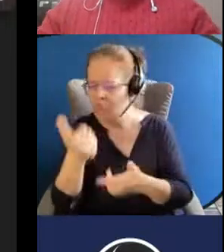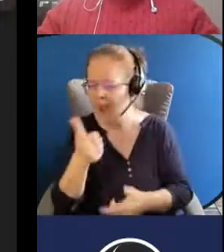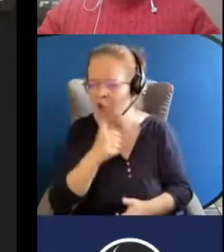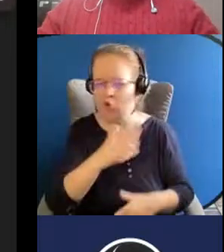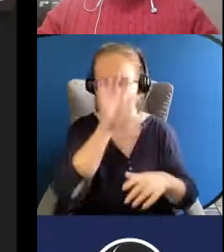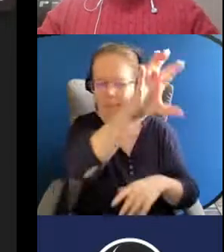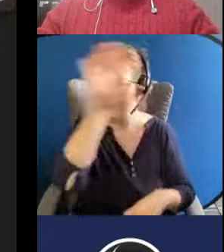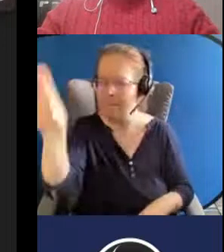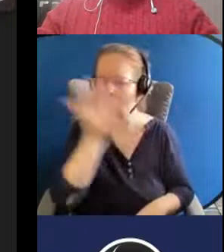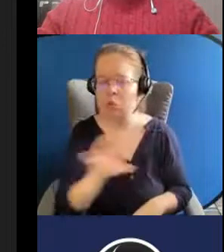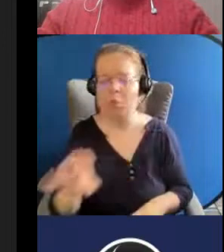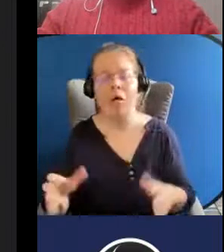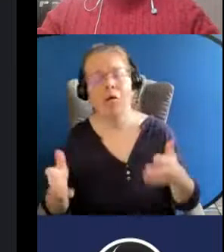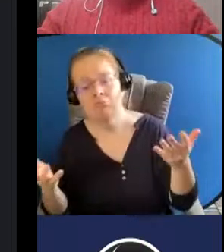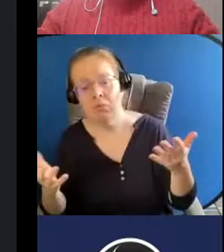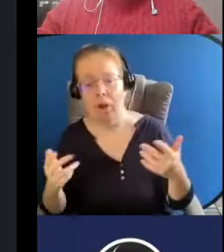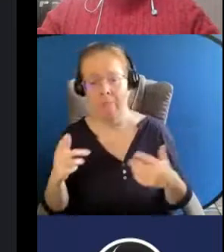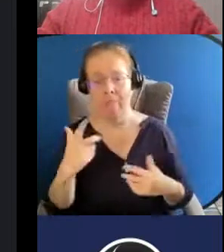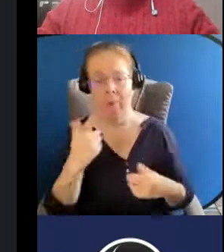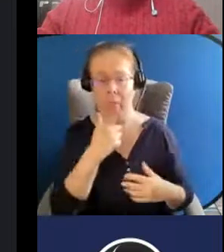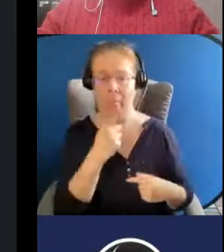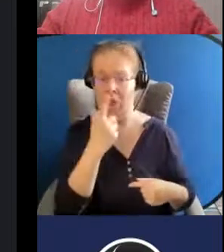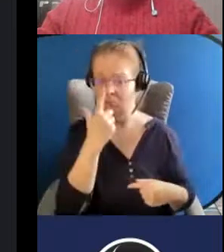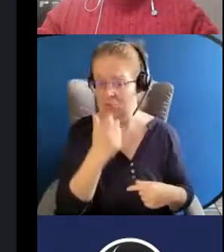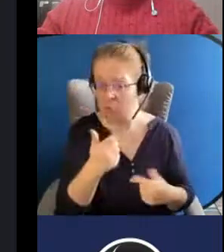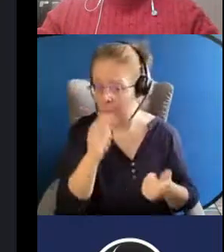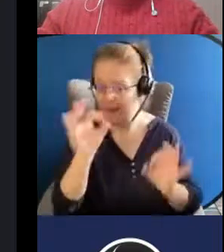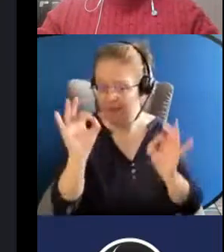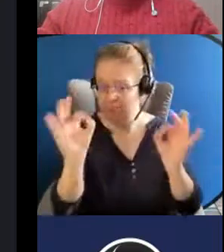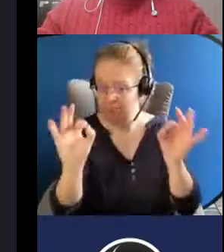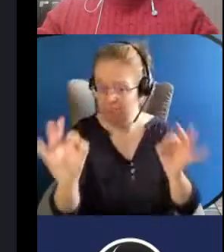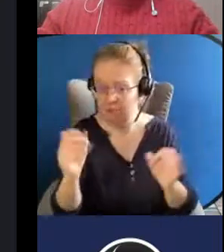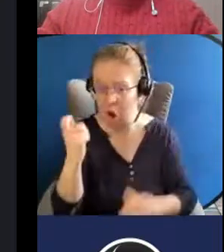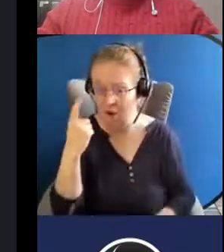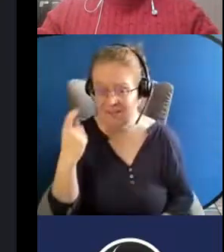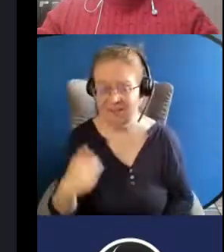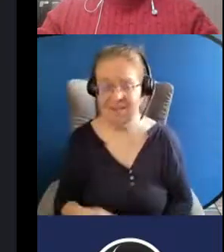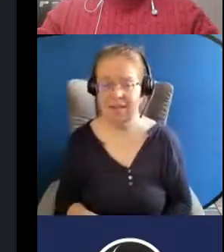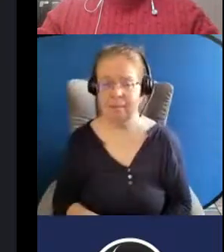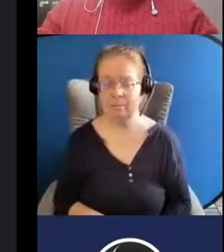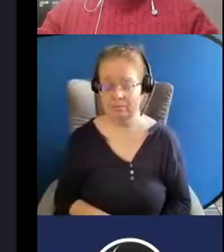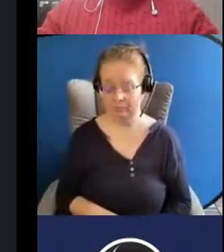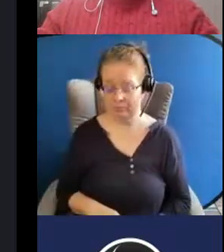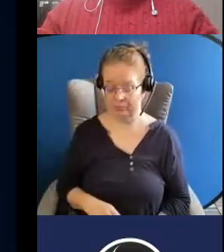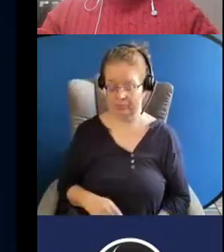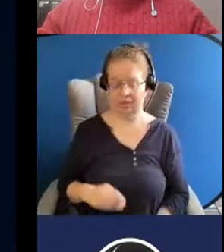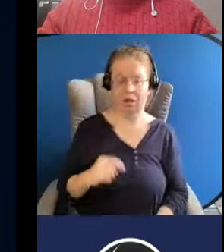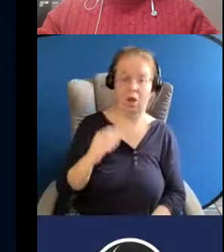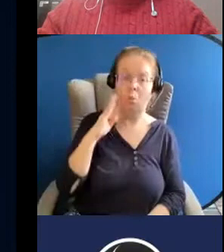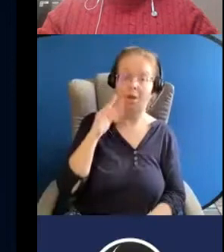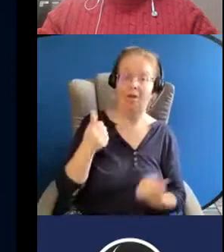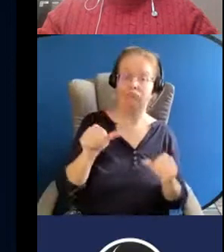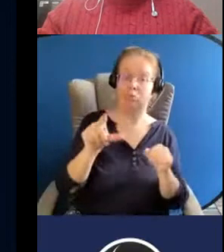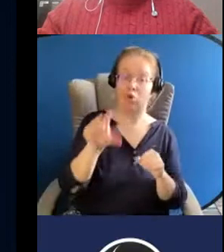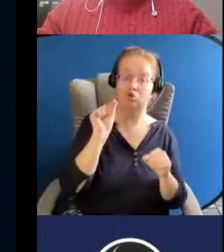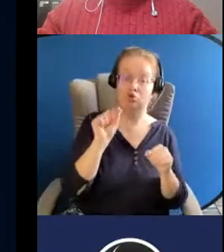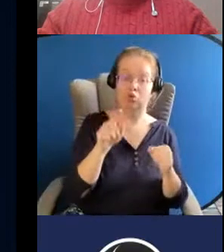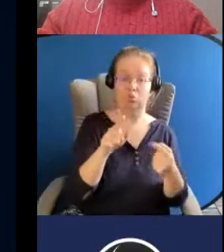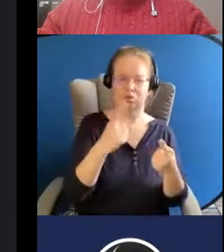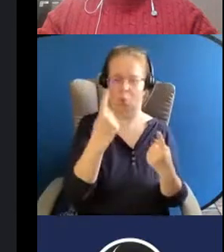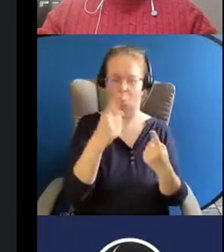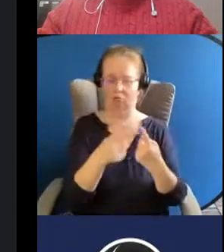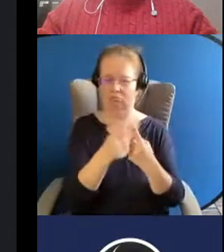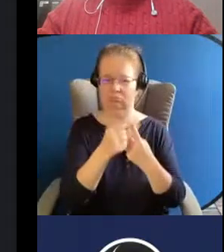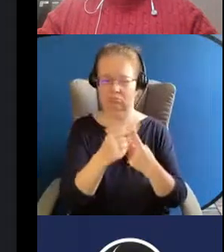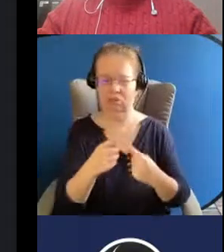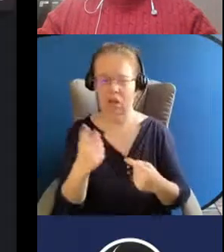Okay. But for mobility, it can be a great idea. And also, once you've selected a certain item, and again,